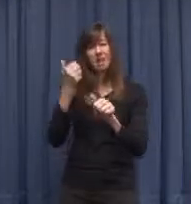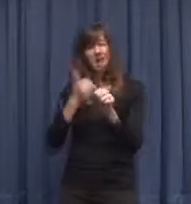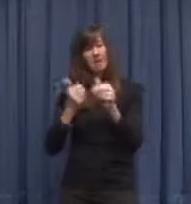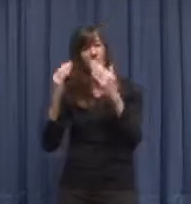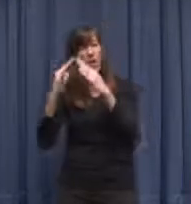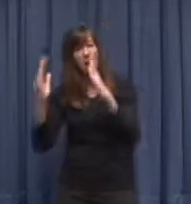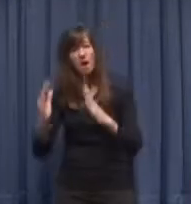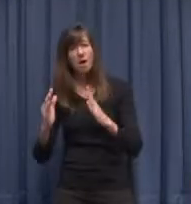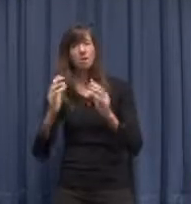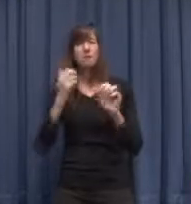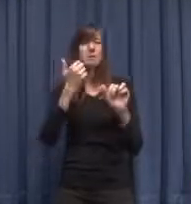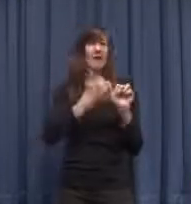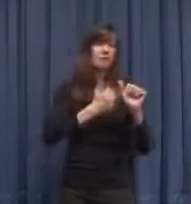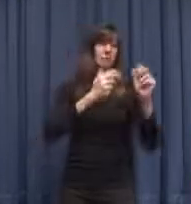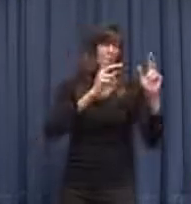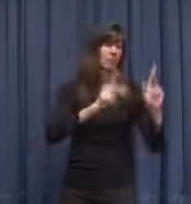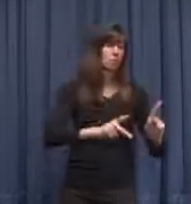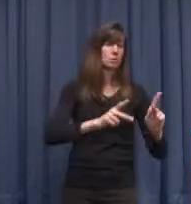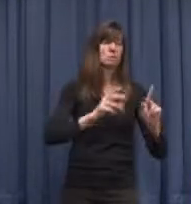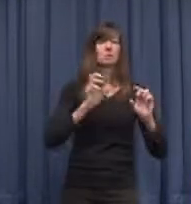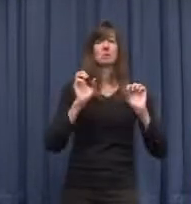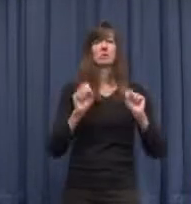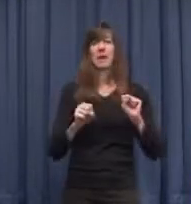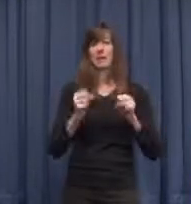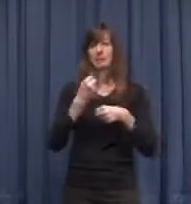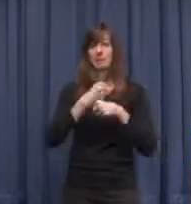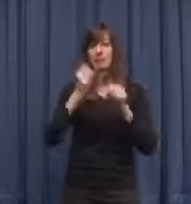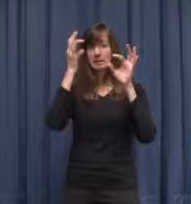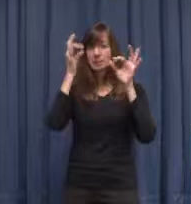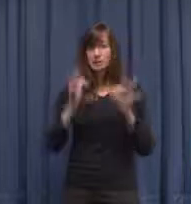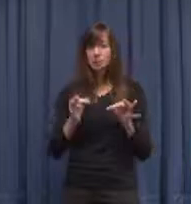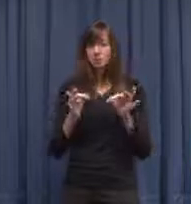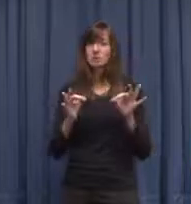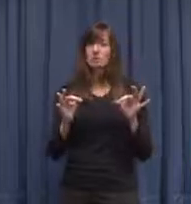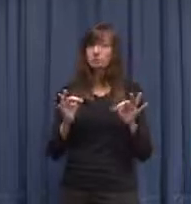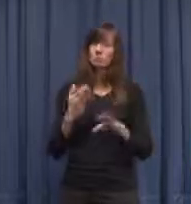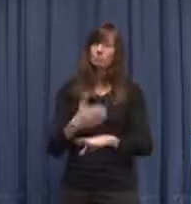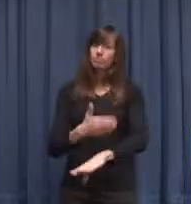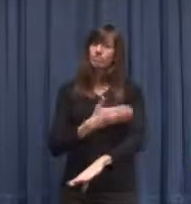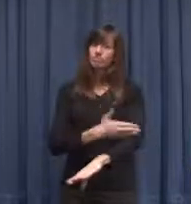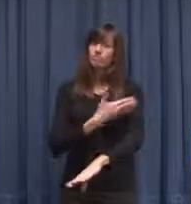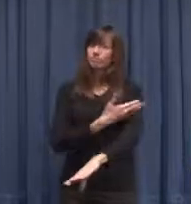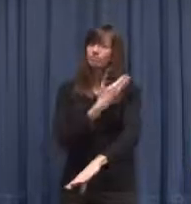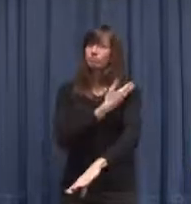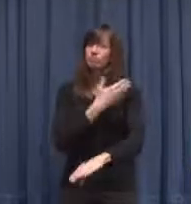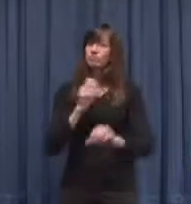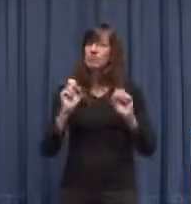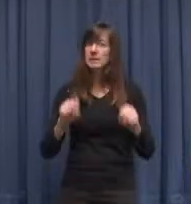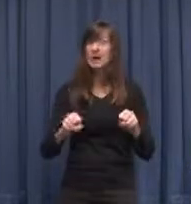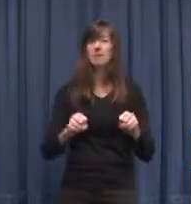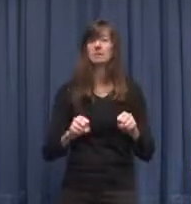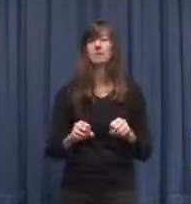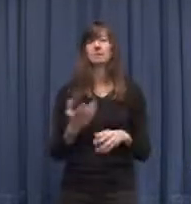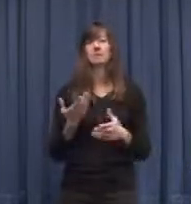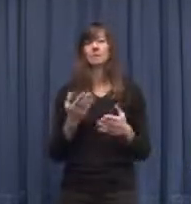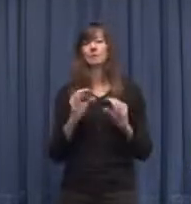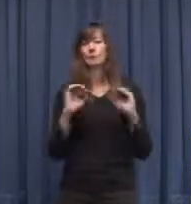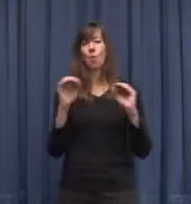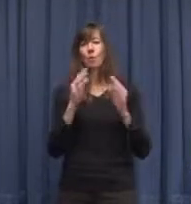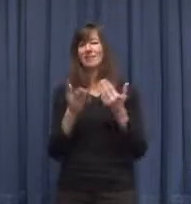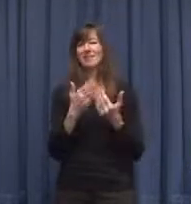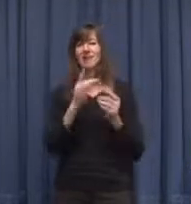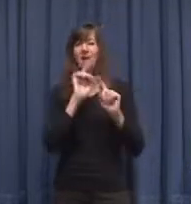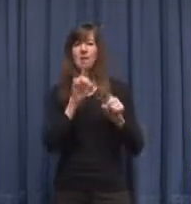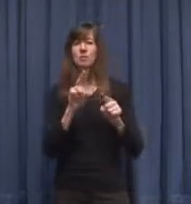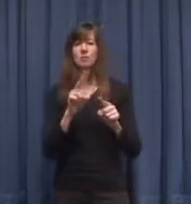could make or break the difference here, and there's no single easy answer, unfortunately, where we could just contain it in one place. So